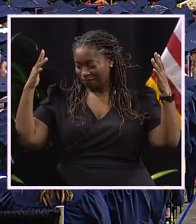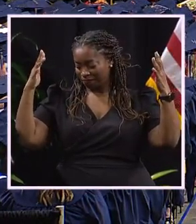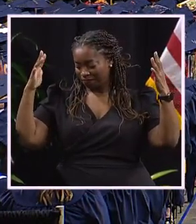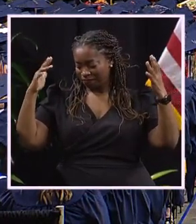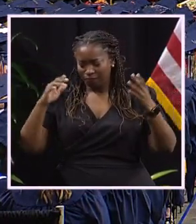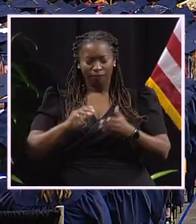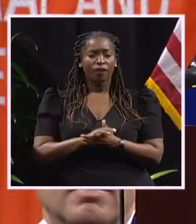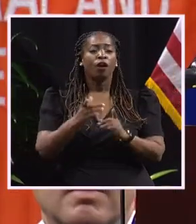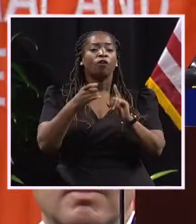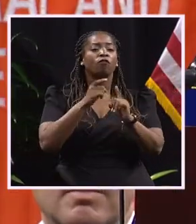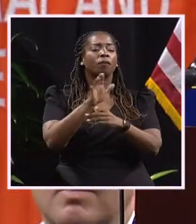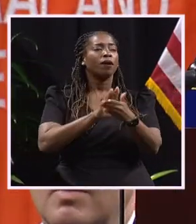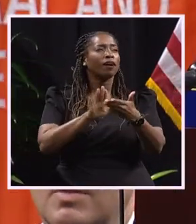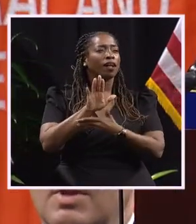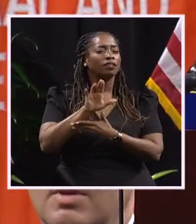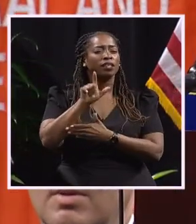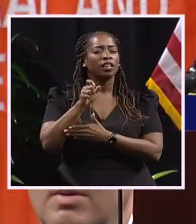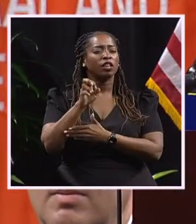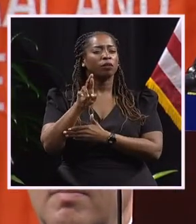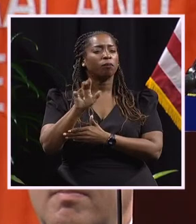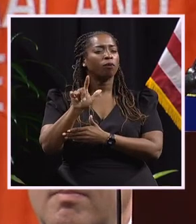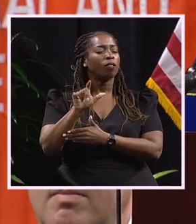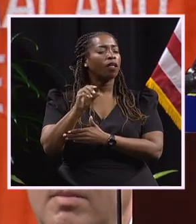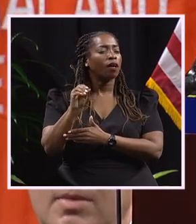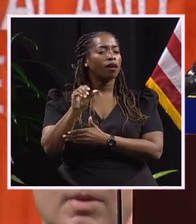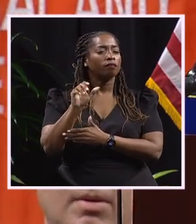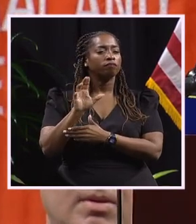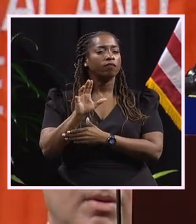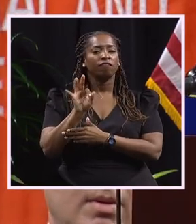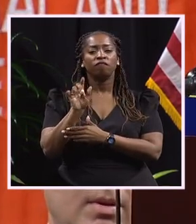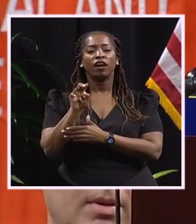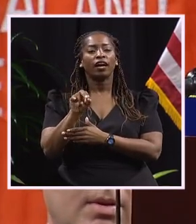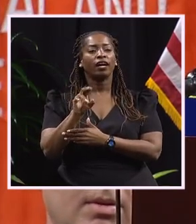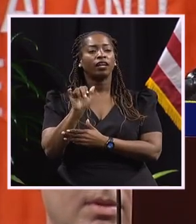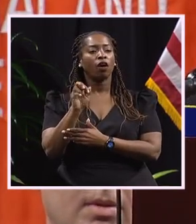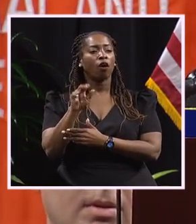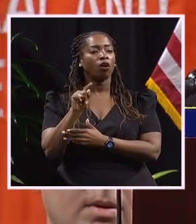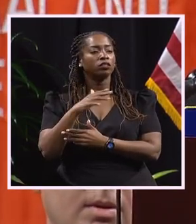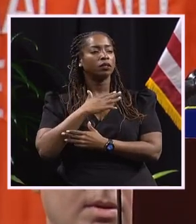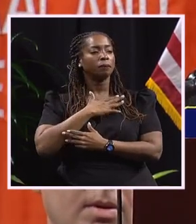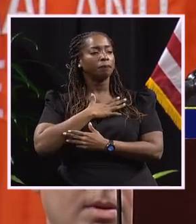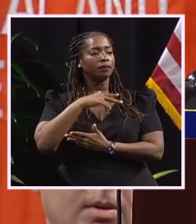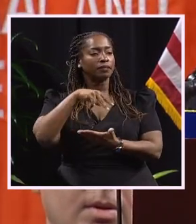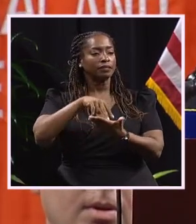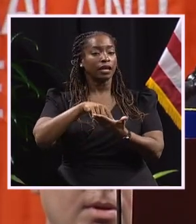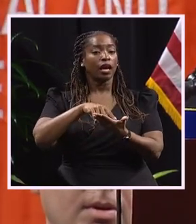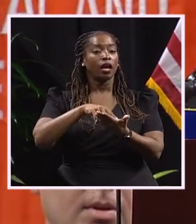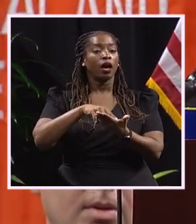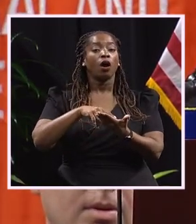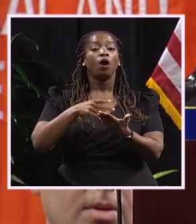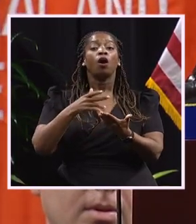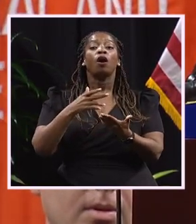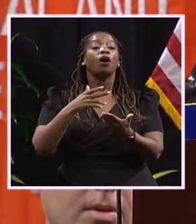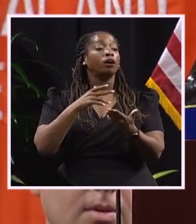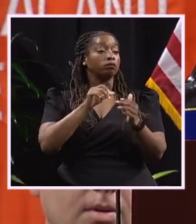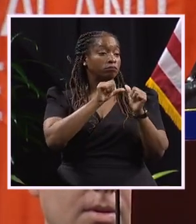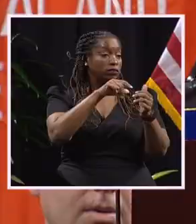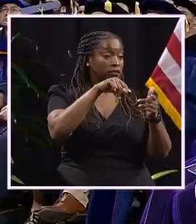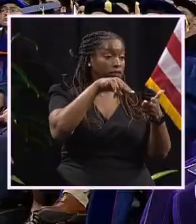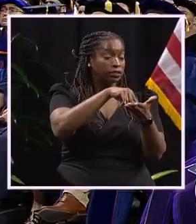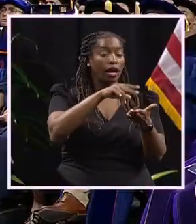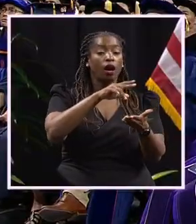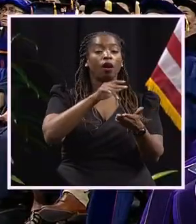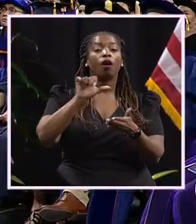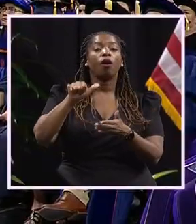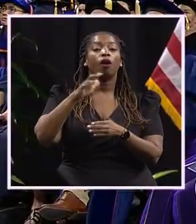Will the College of Liberal and Fine Arts degree candidates remain standing? Will all other graduates please rise? Provost Espy